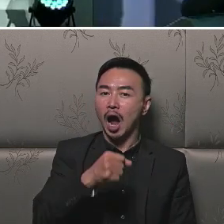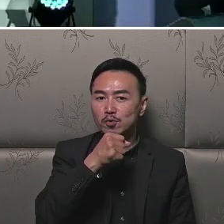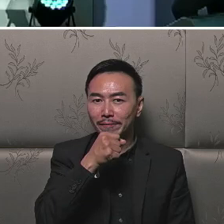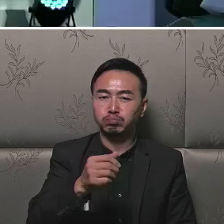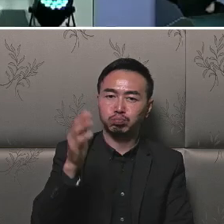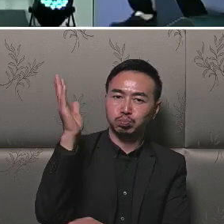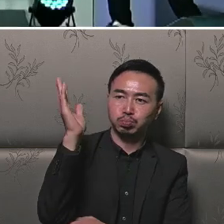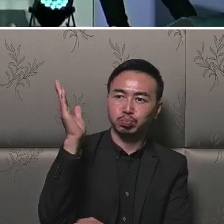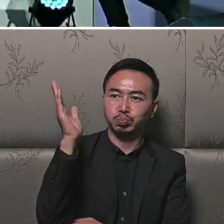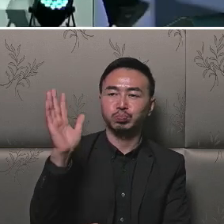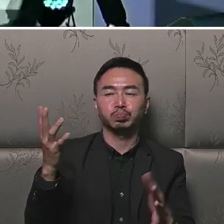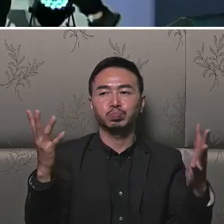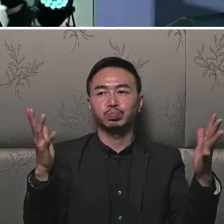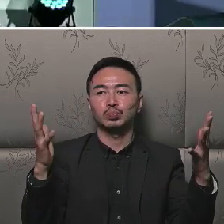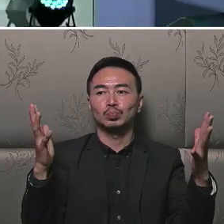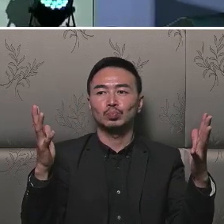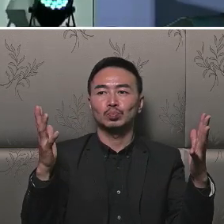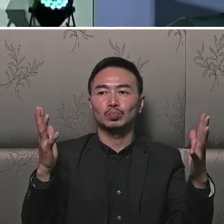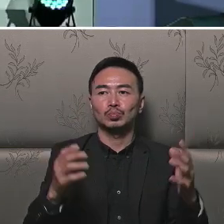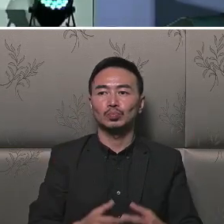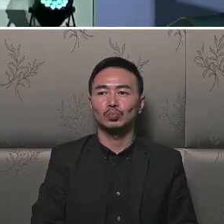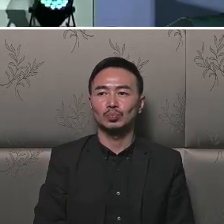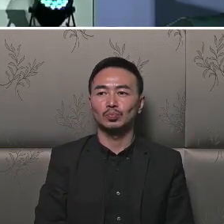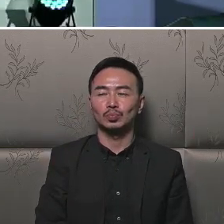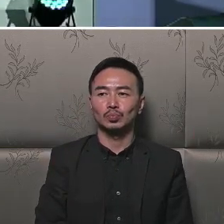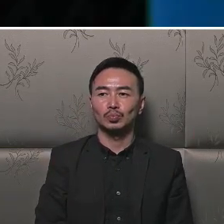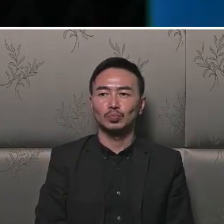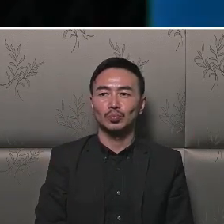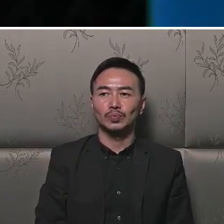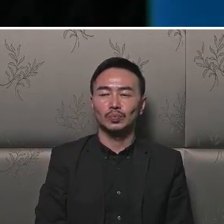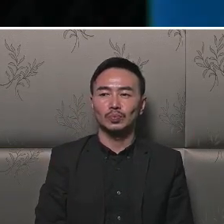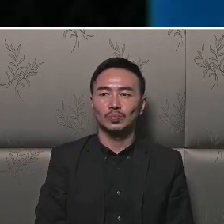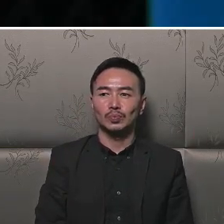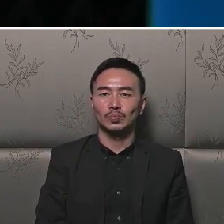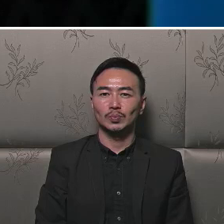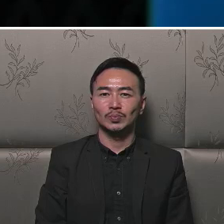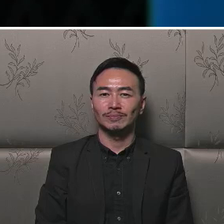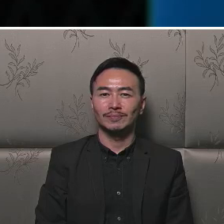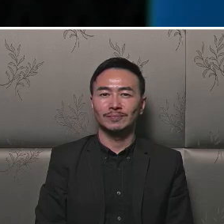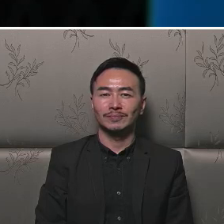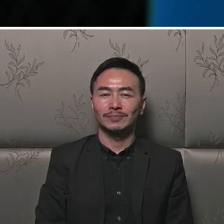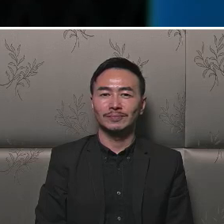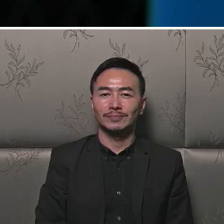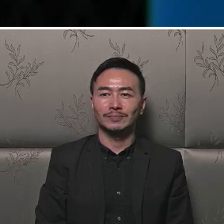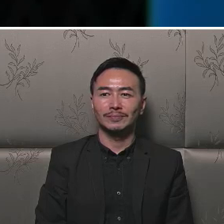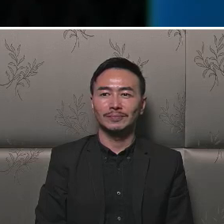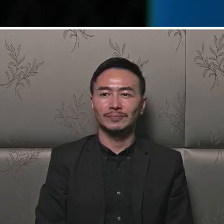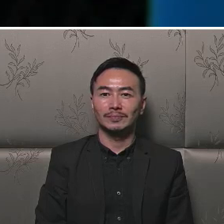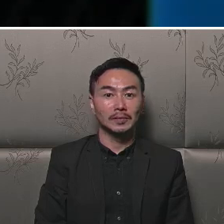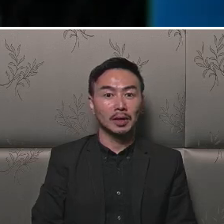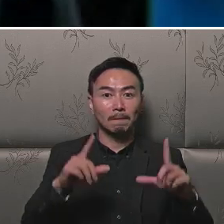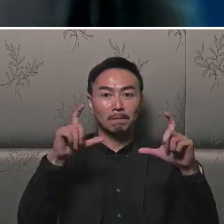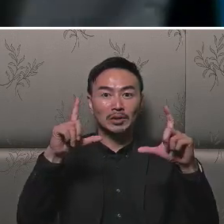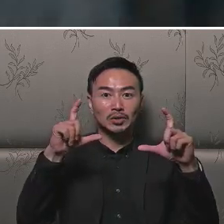honorable moderator, Ms. Chisanya. Thank you. Shall we have a group photo, please? Because I'd